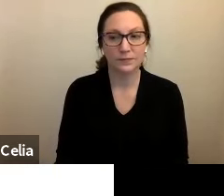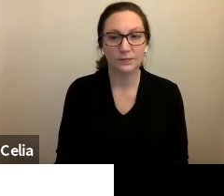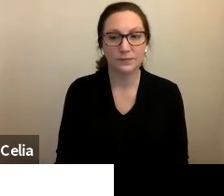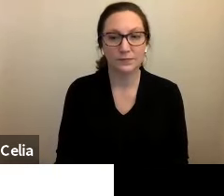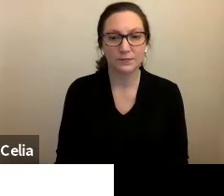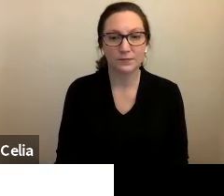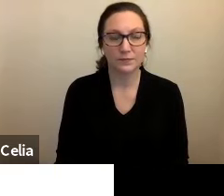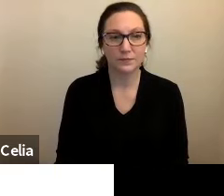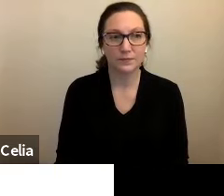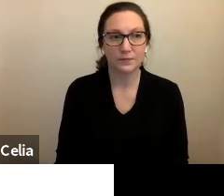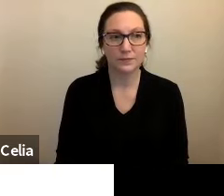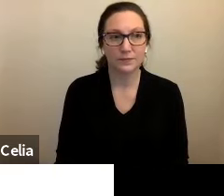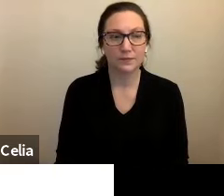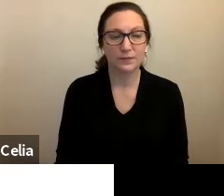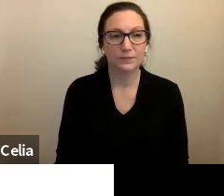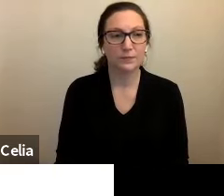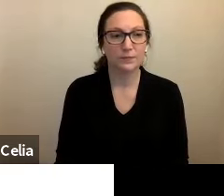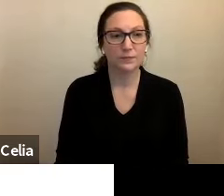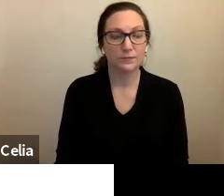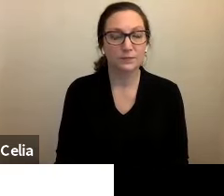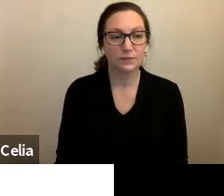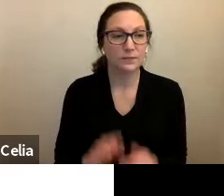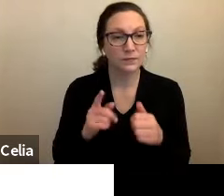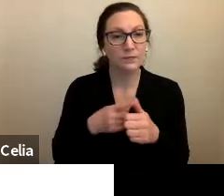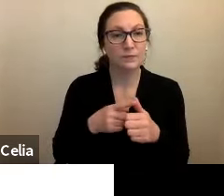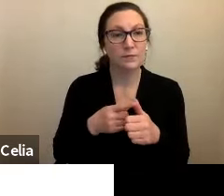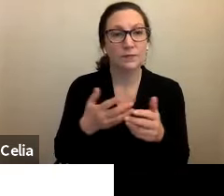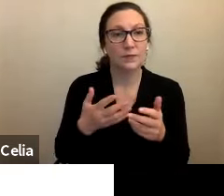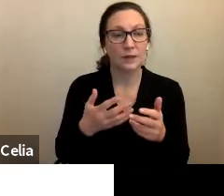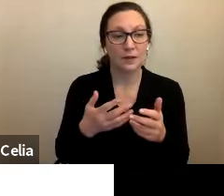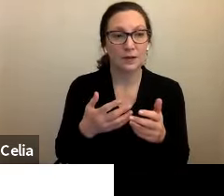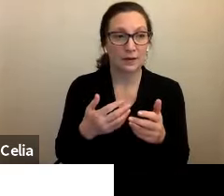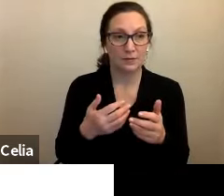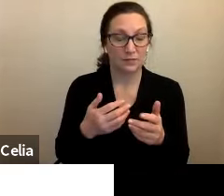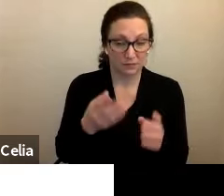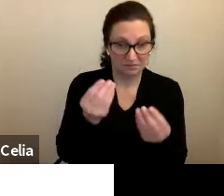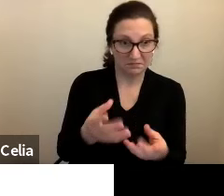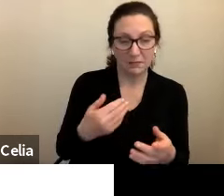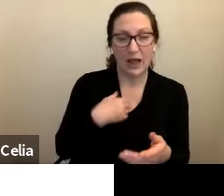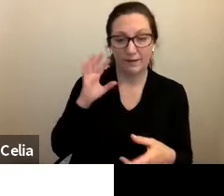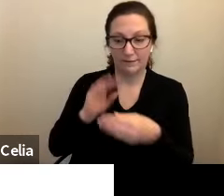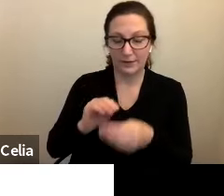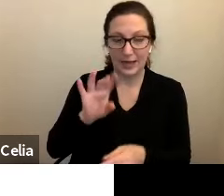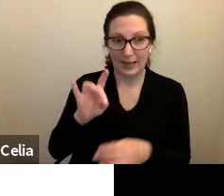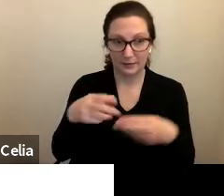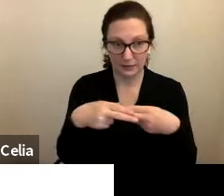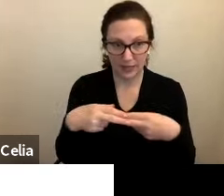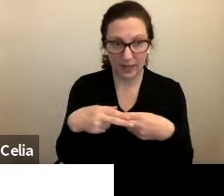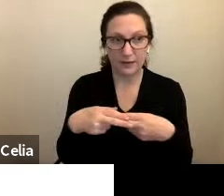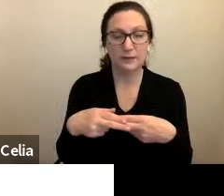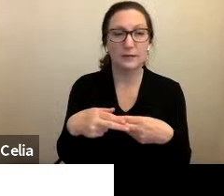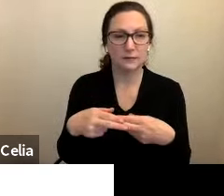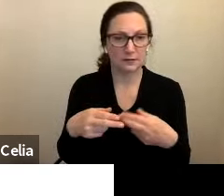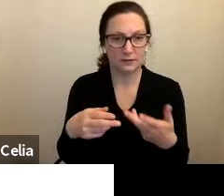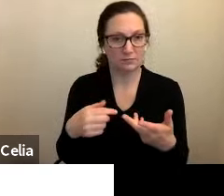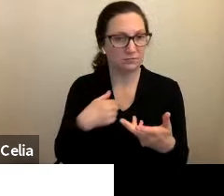you. So I wanted to acknowledge, and I have just 8 slides, so mostly I think you want to ask me